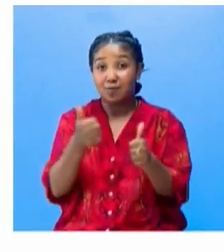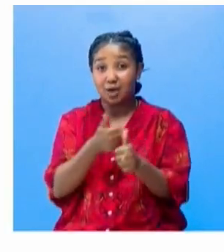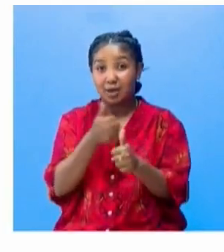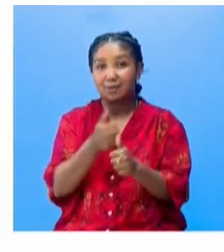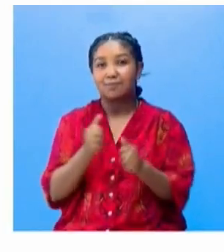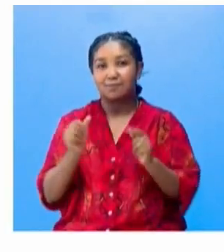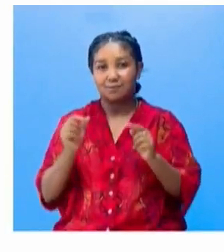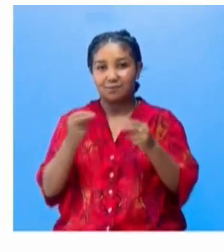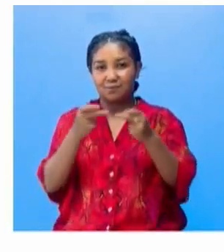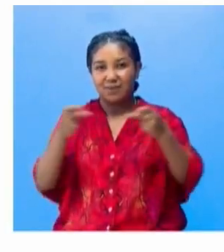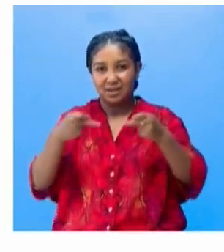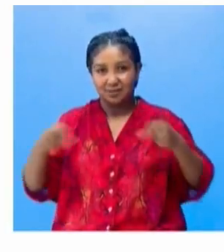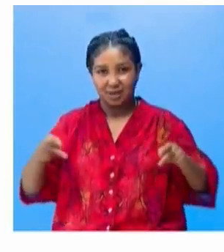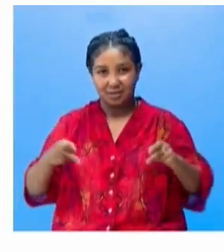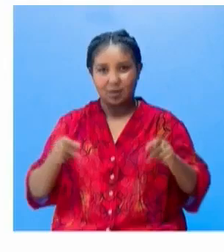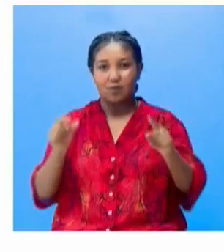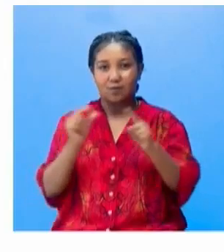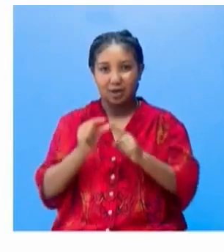phrases.